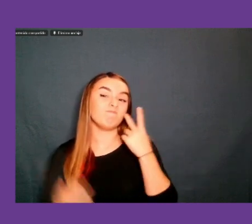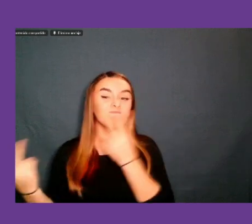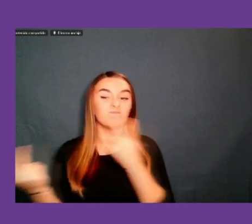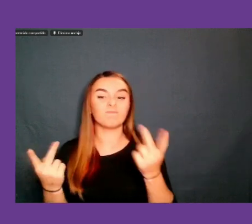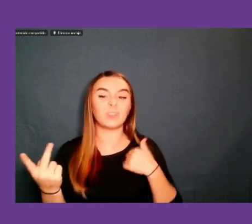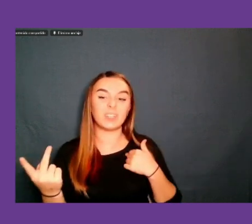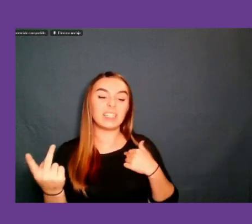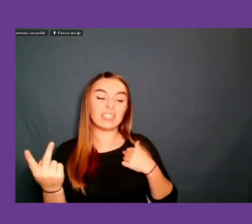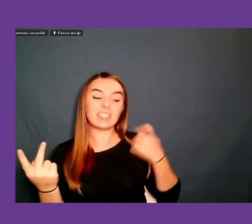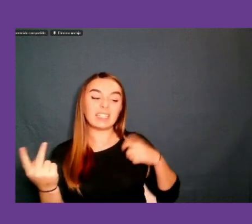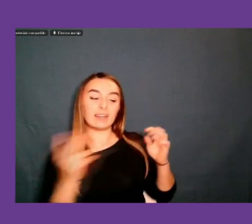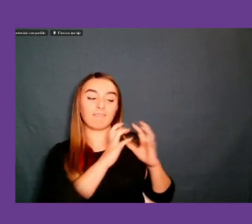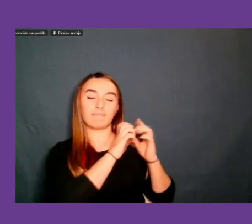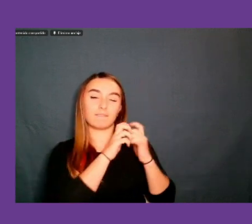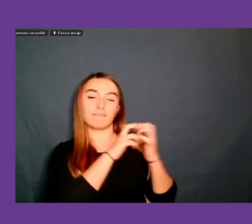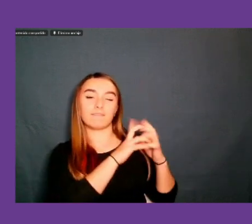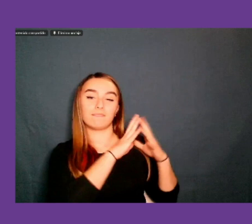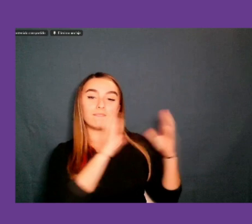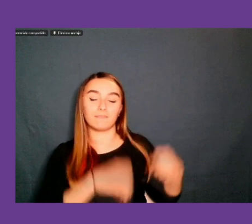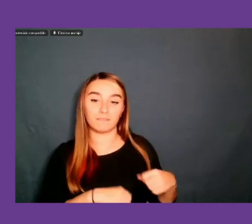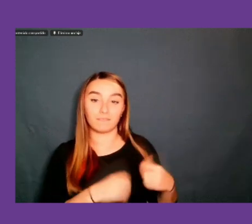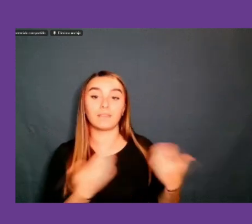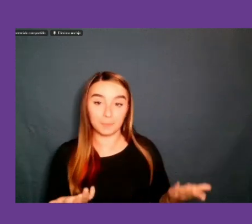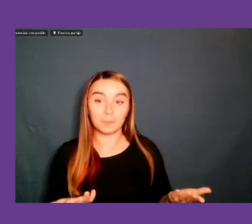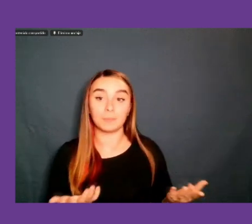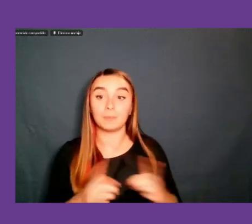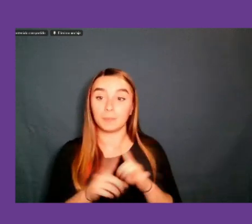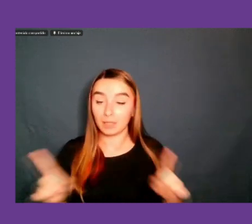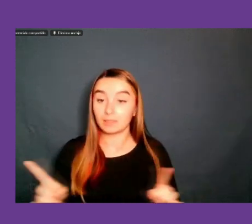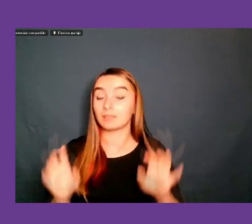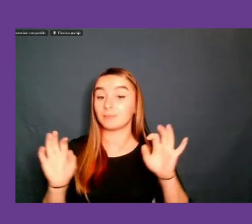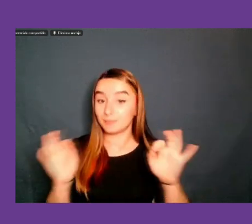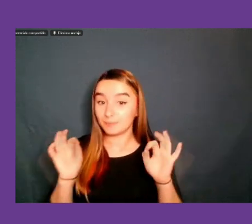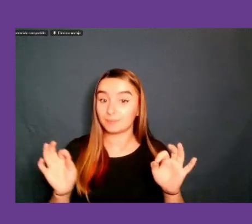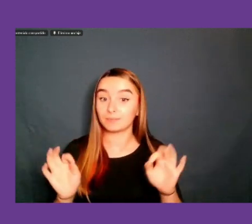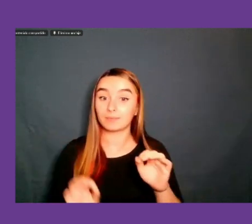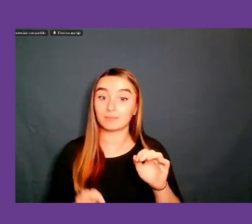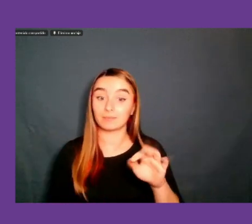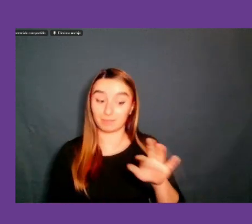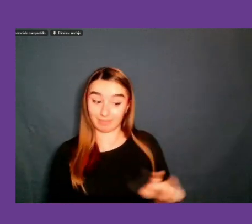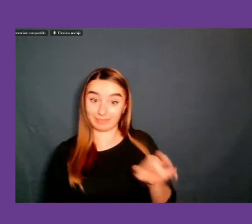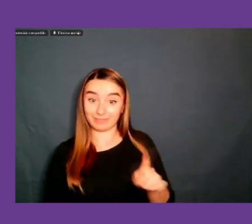level. Of course, all the ICT parts of the ATM